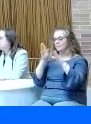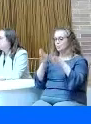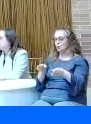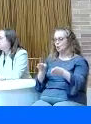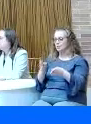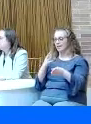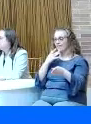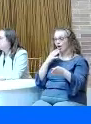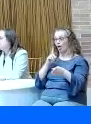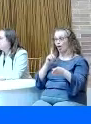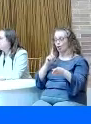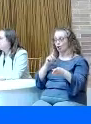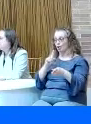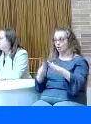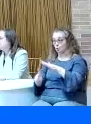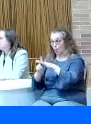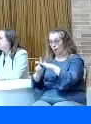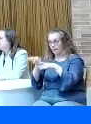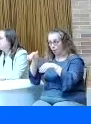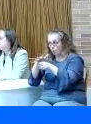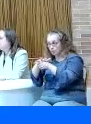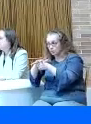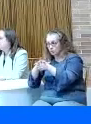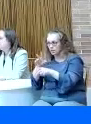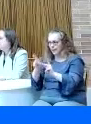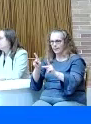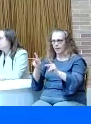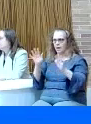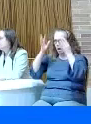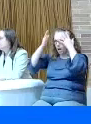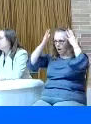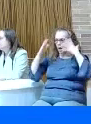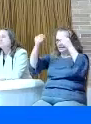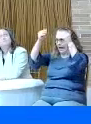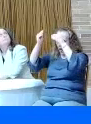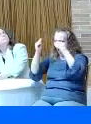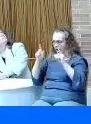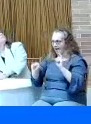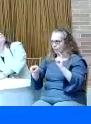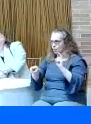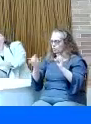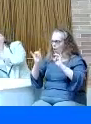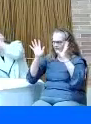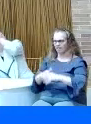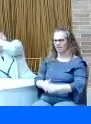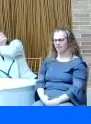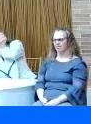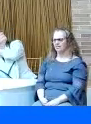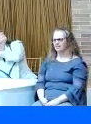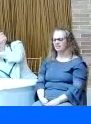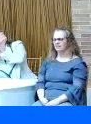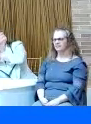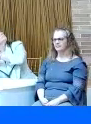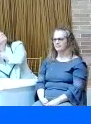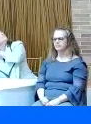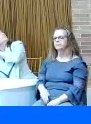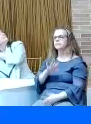that's how many of the communities were changing block by block through the course of a summer but the population was discriminating you